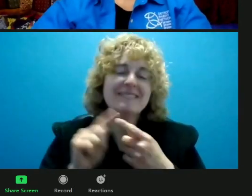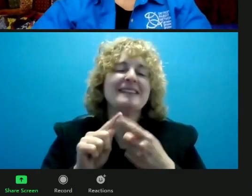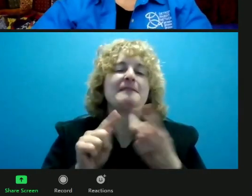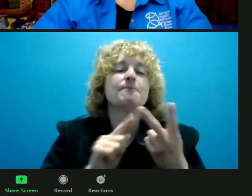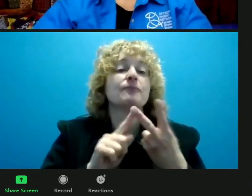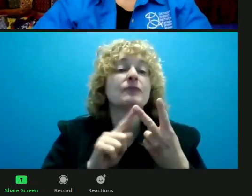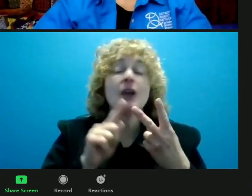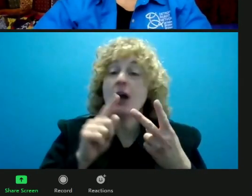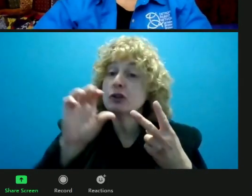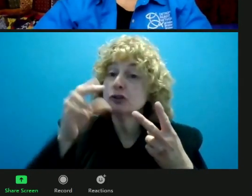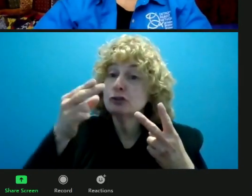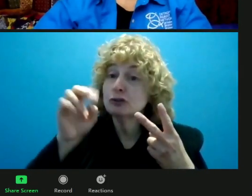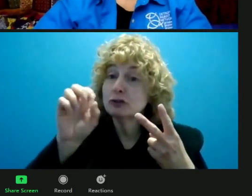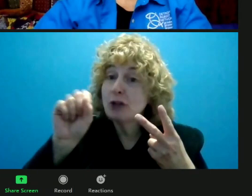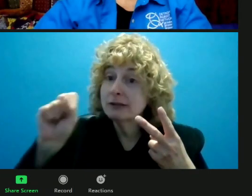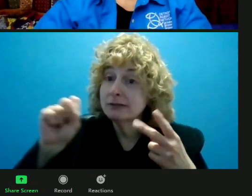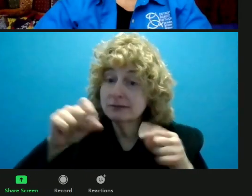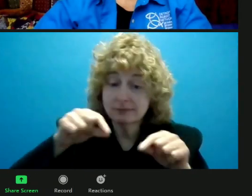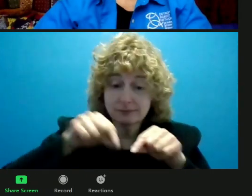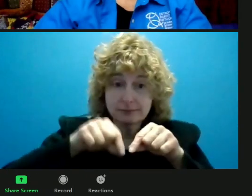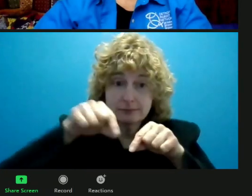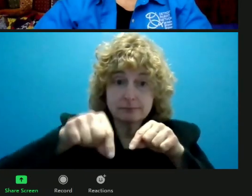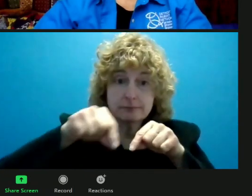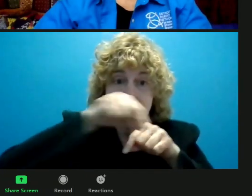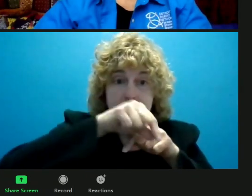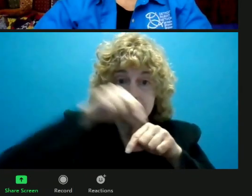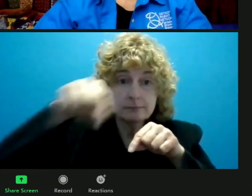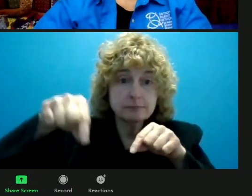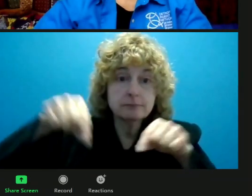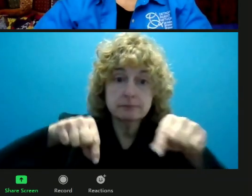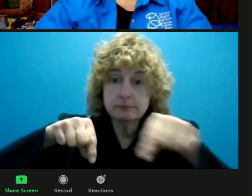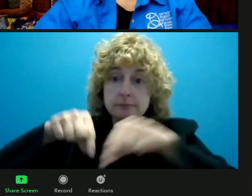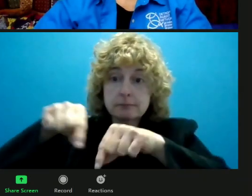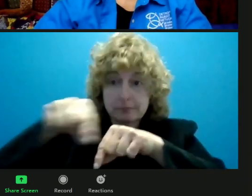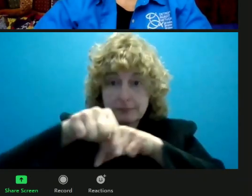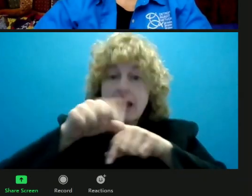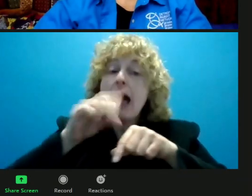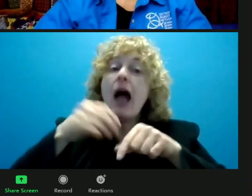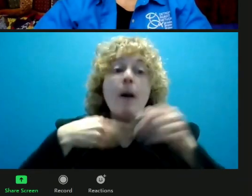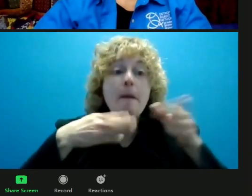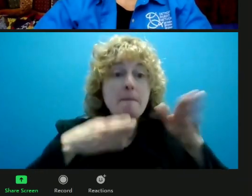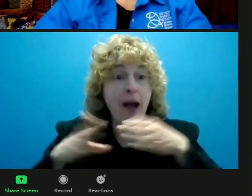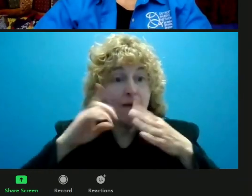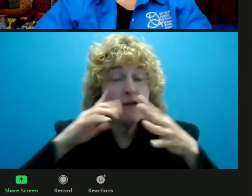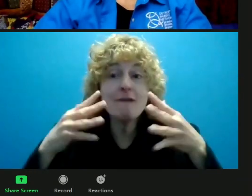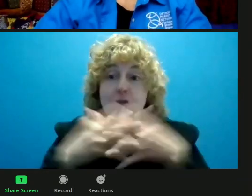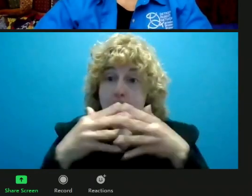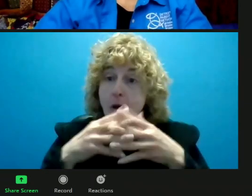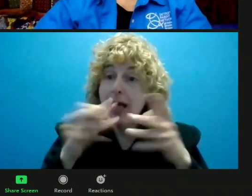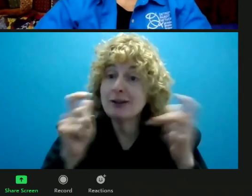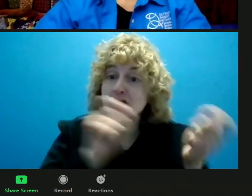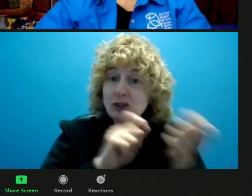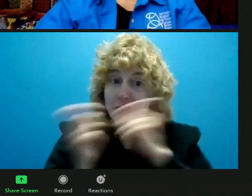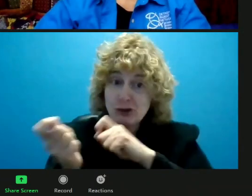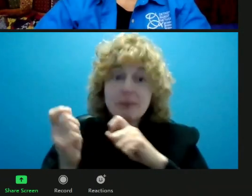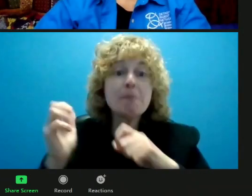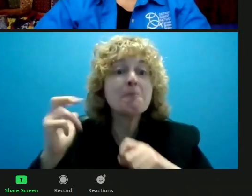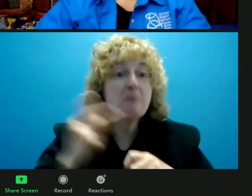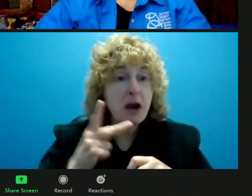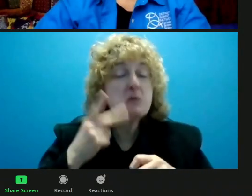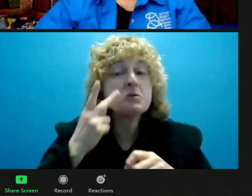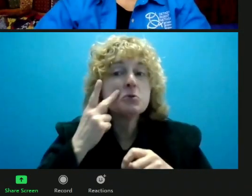planning for our football and cheer to come back, uh, because we saw we have some best practices, uh, that I think will allow for us to